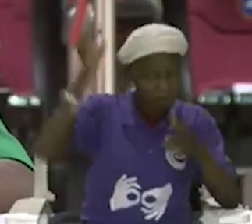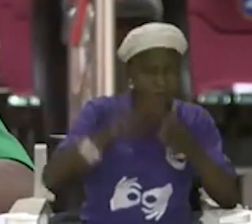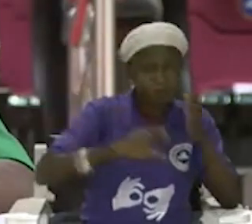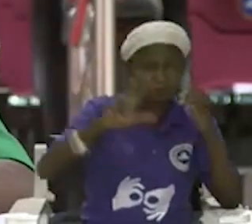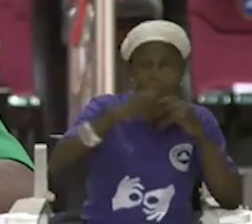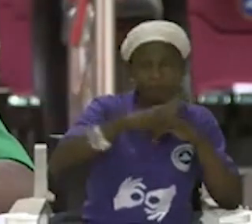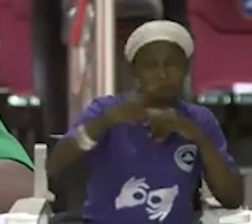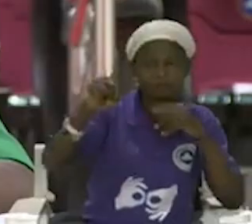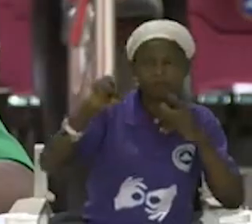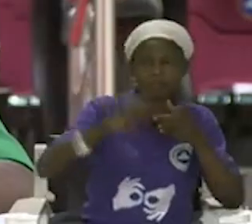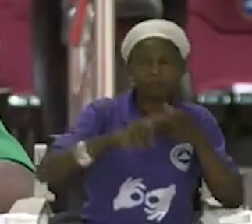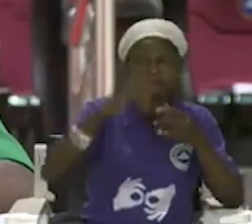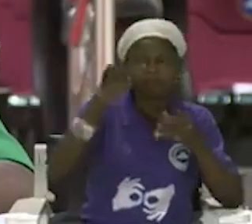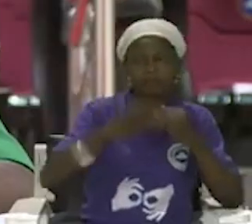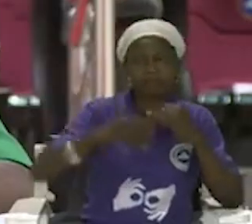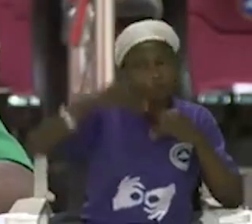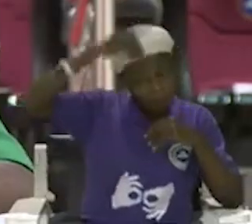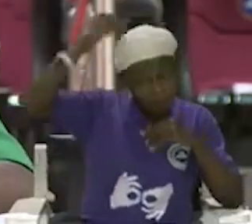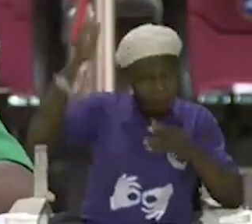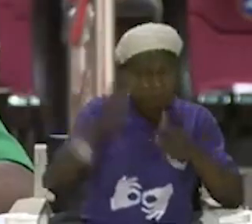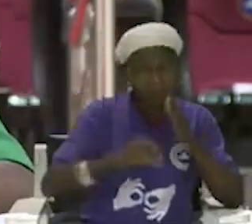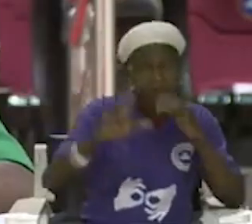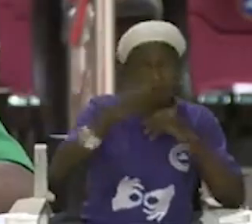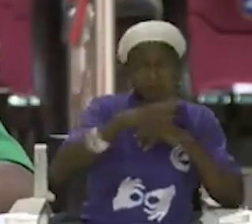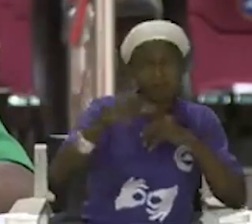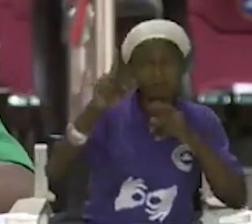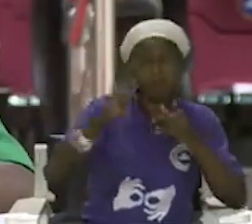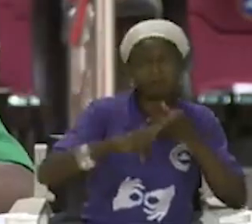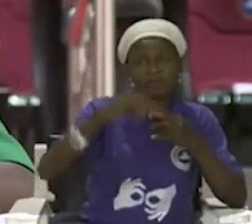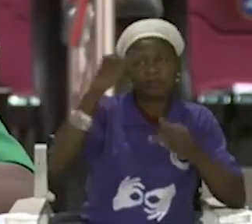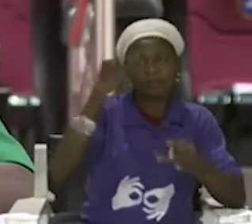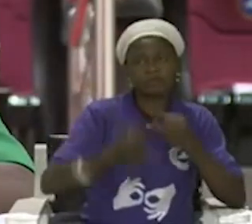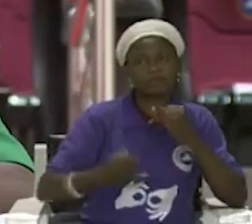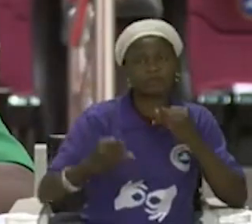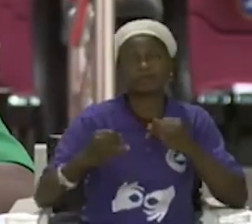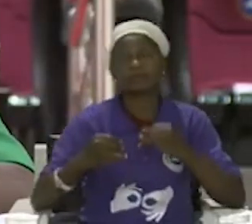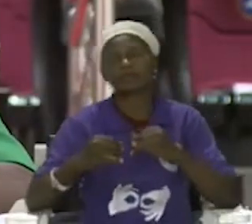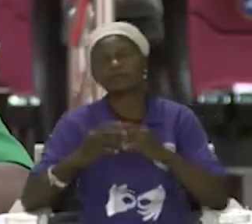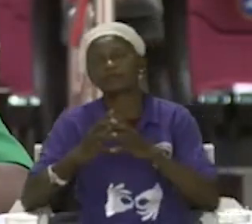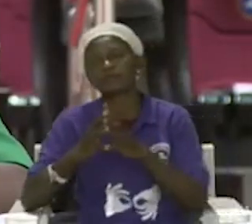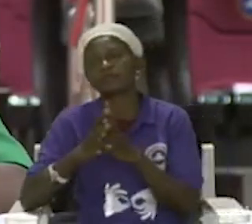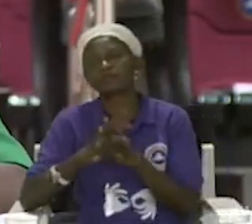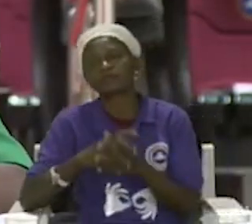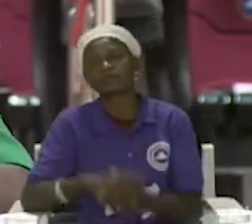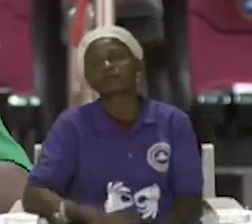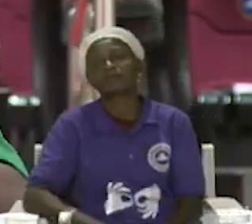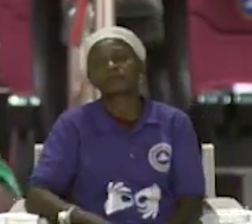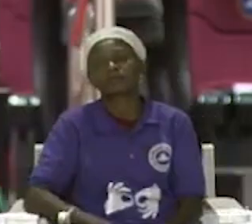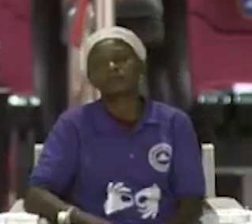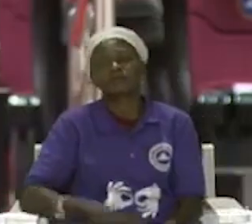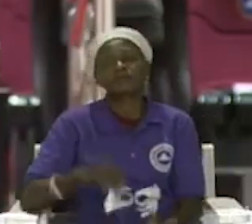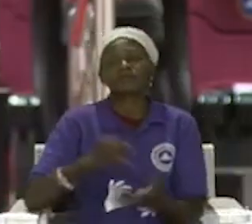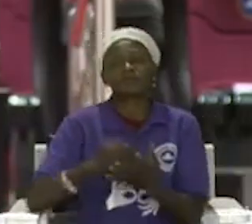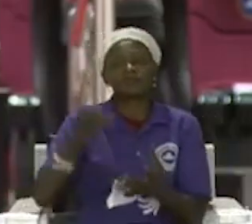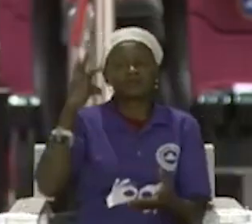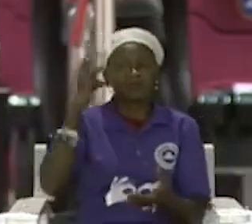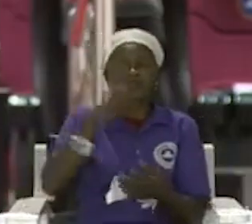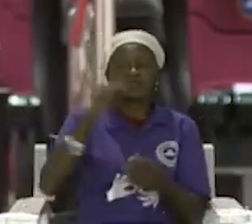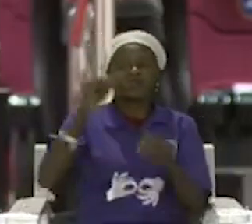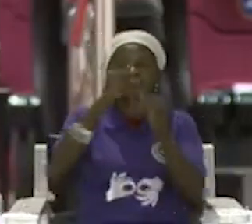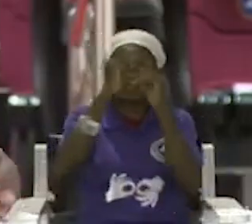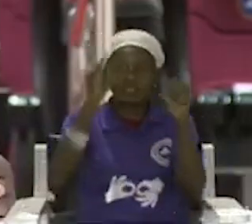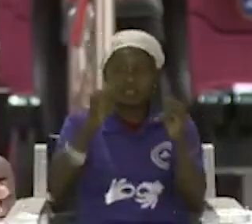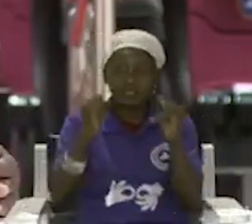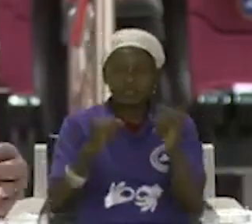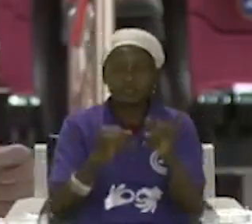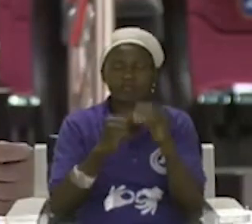the end, It was an idol